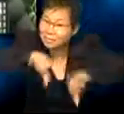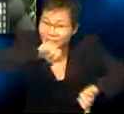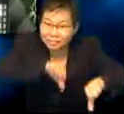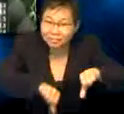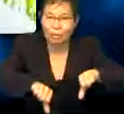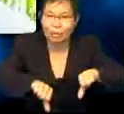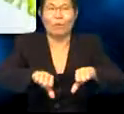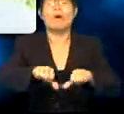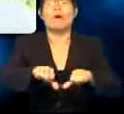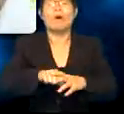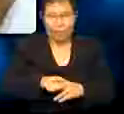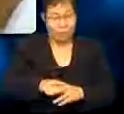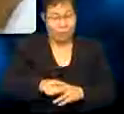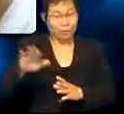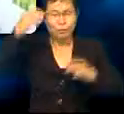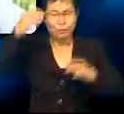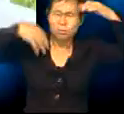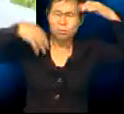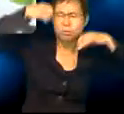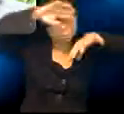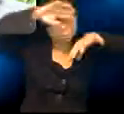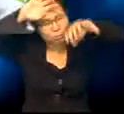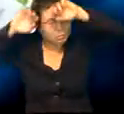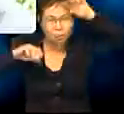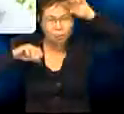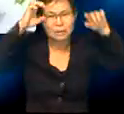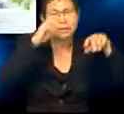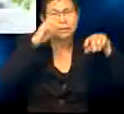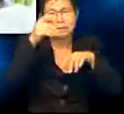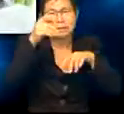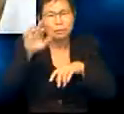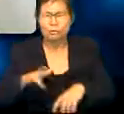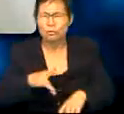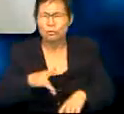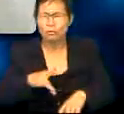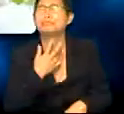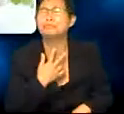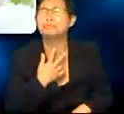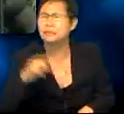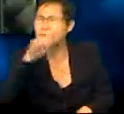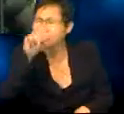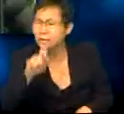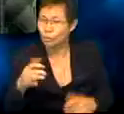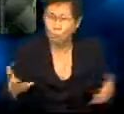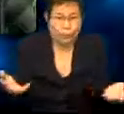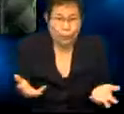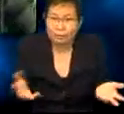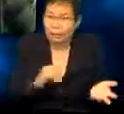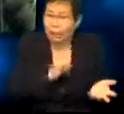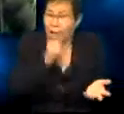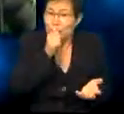science. You're perspiring, chipmunso. Feel thirsty?